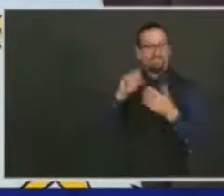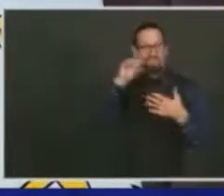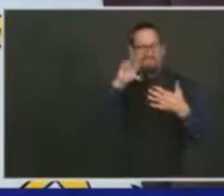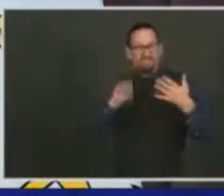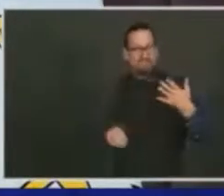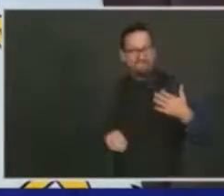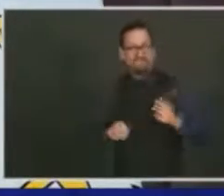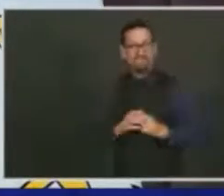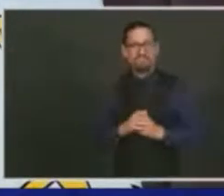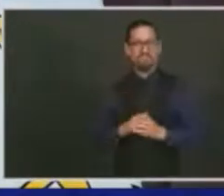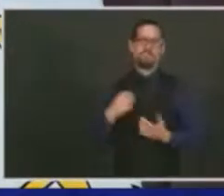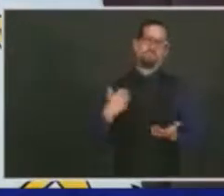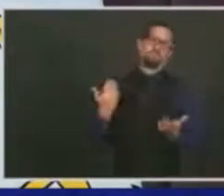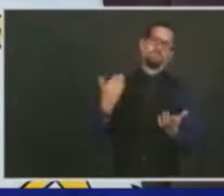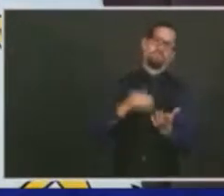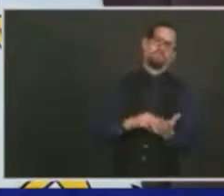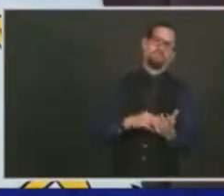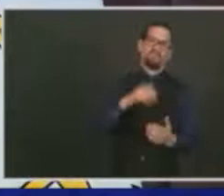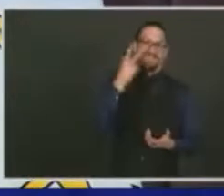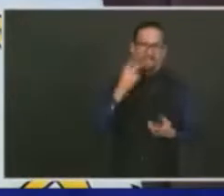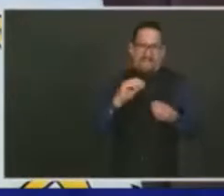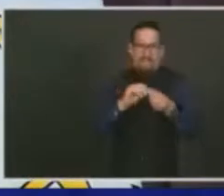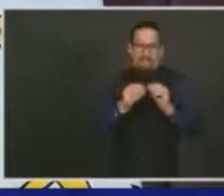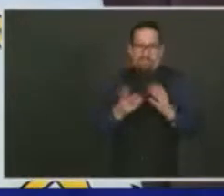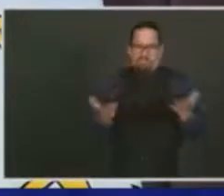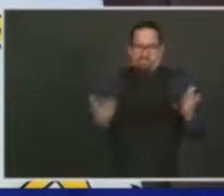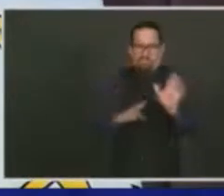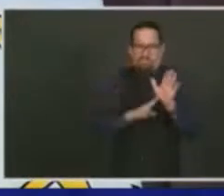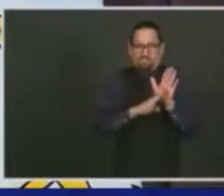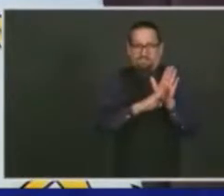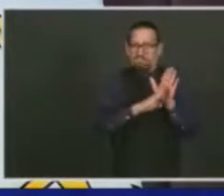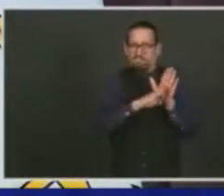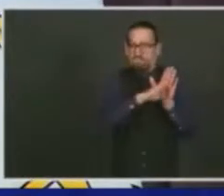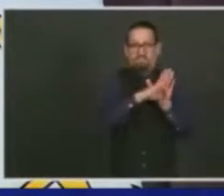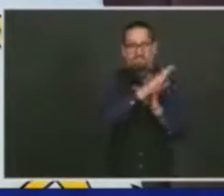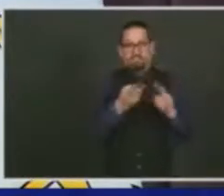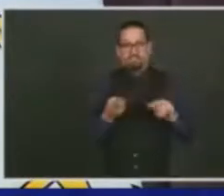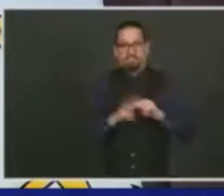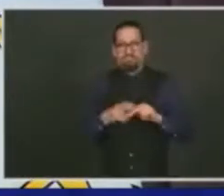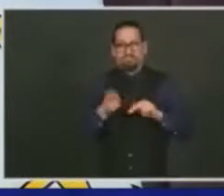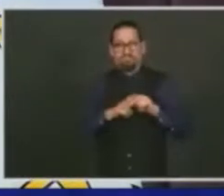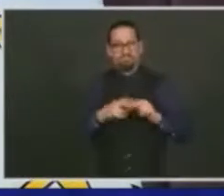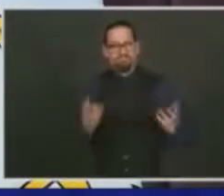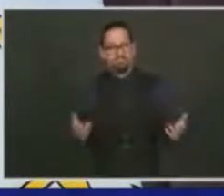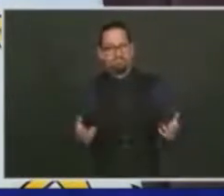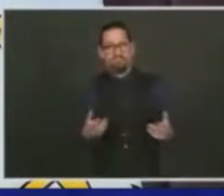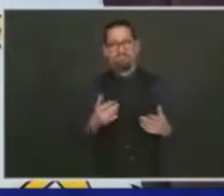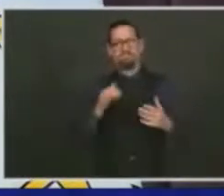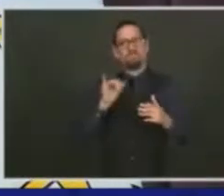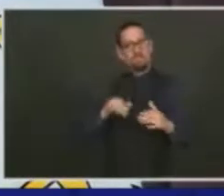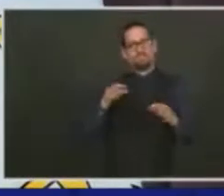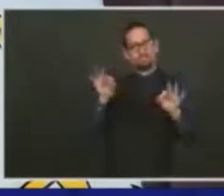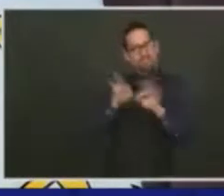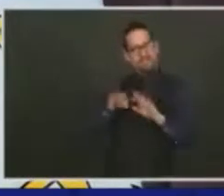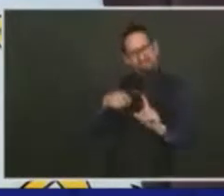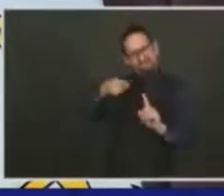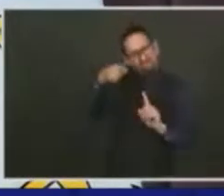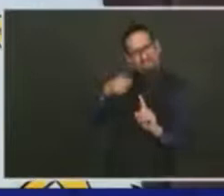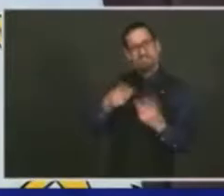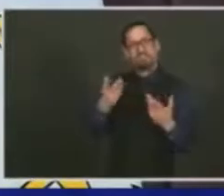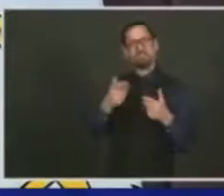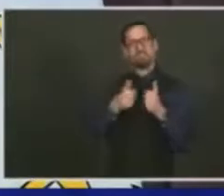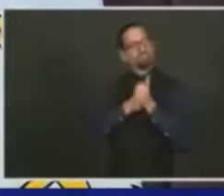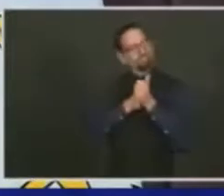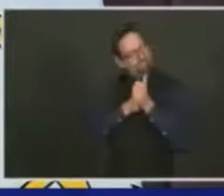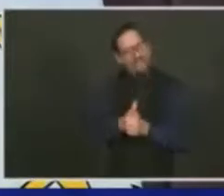people have not been able to do that, but we know that you can, the system has been stretched. We're doing everything